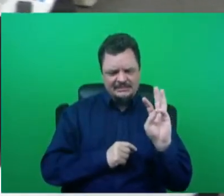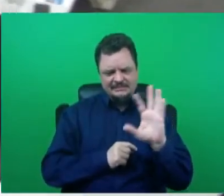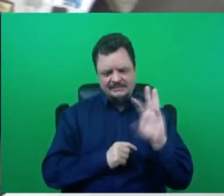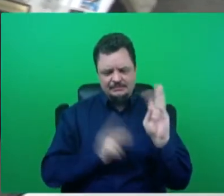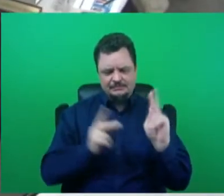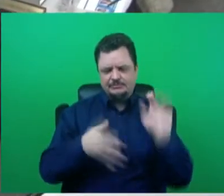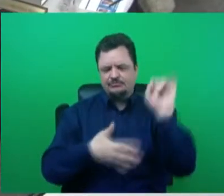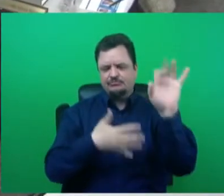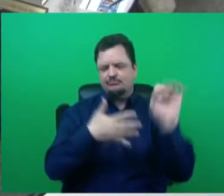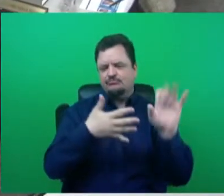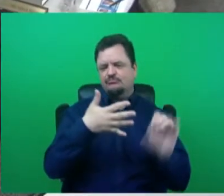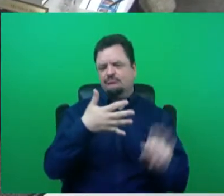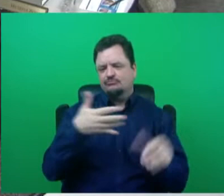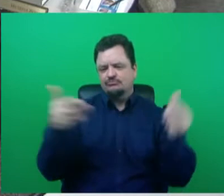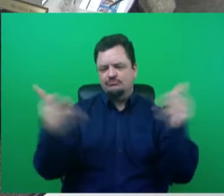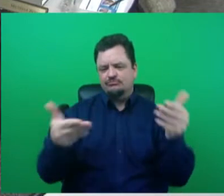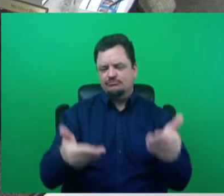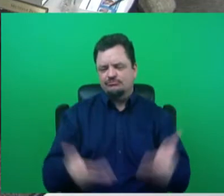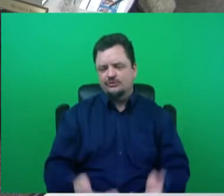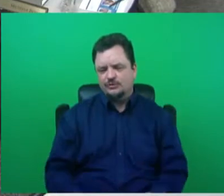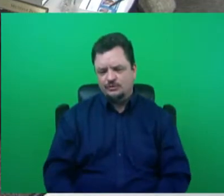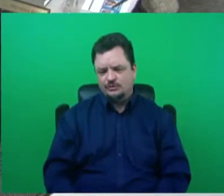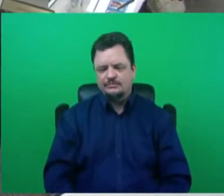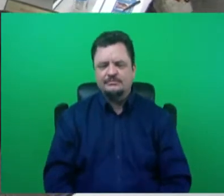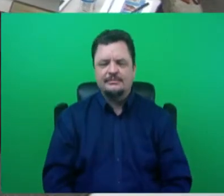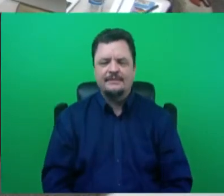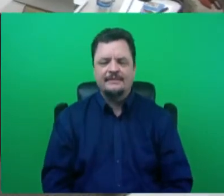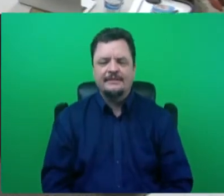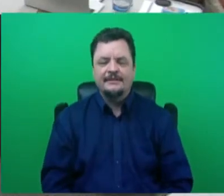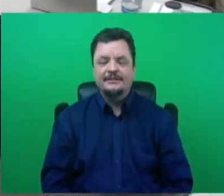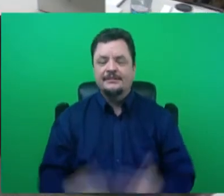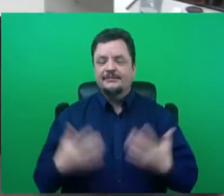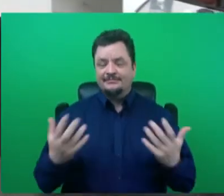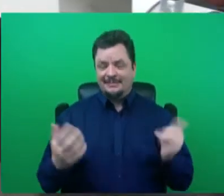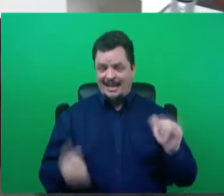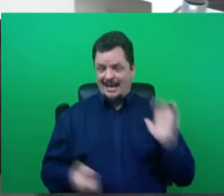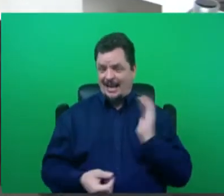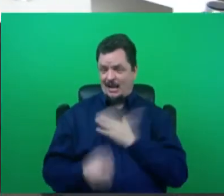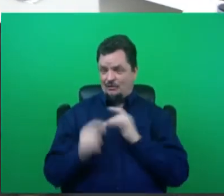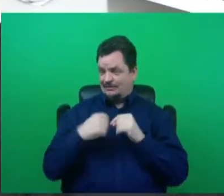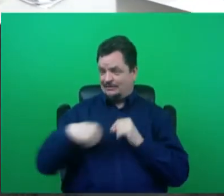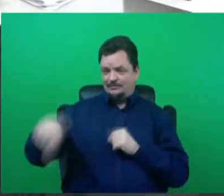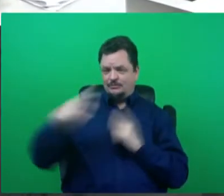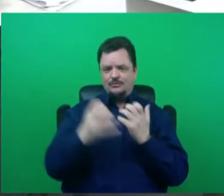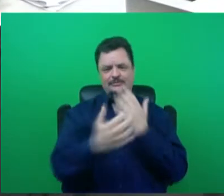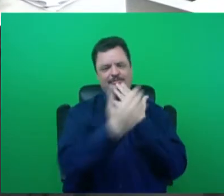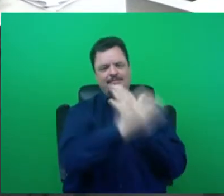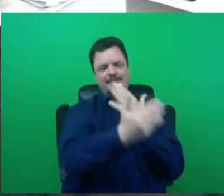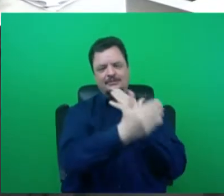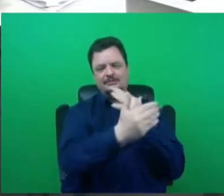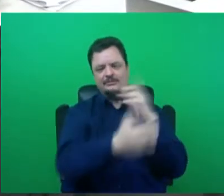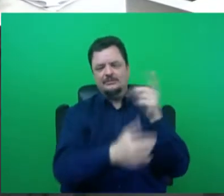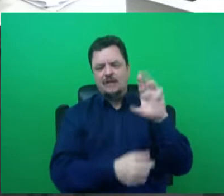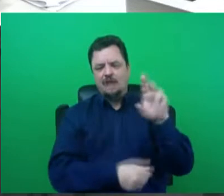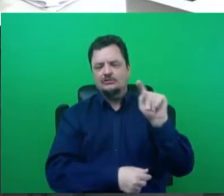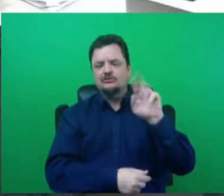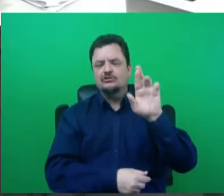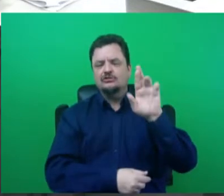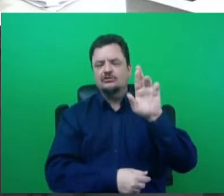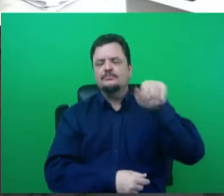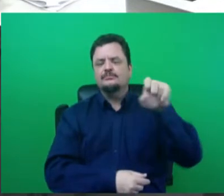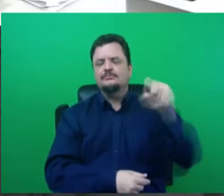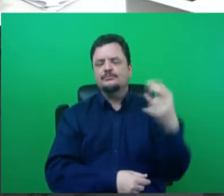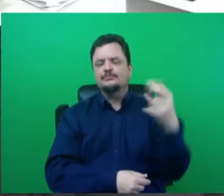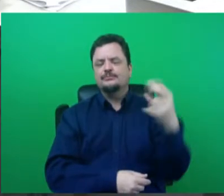On behalf of the Nurse Family Partnership team, we'd like to thank Dr. Turbush, the Board of Health, and El Paso County Public Health leadership for